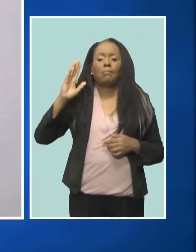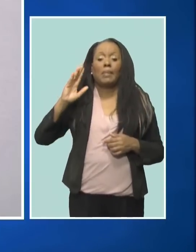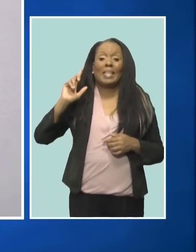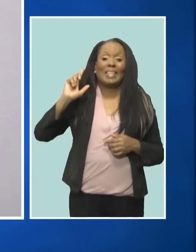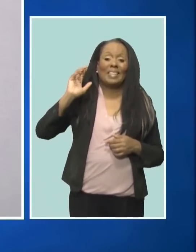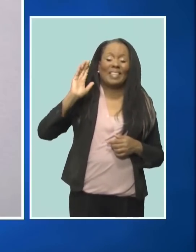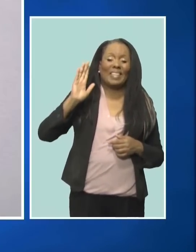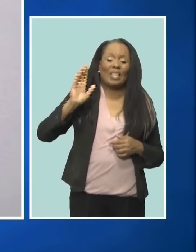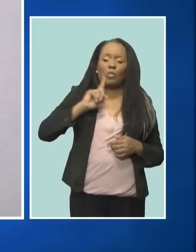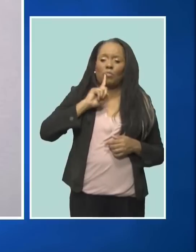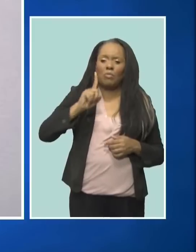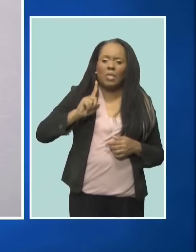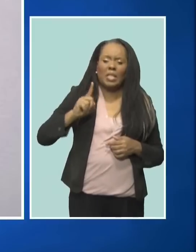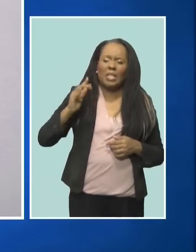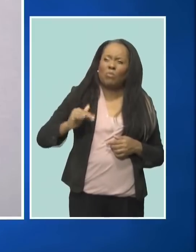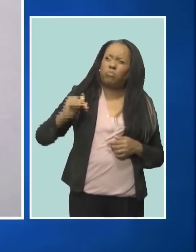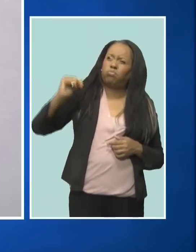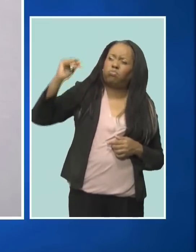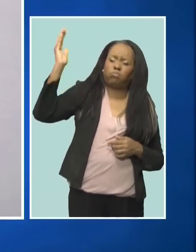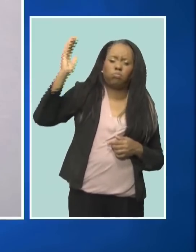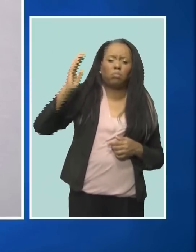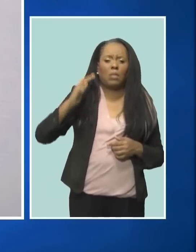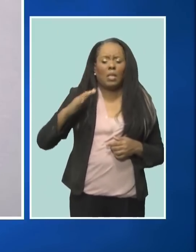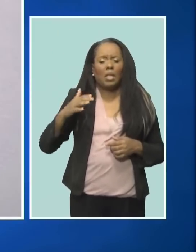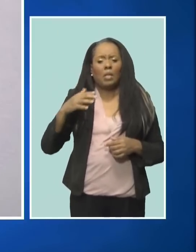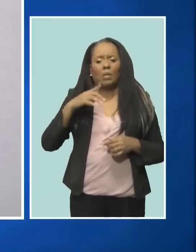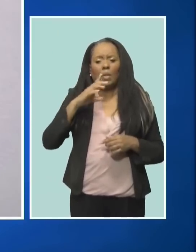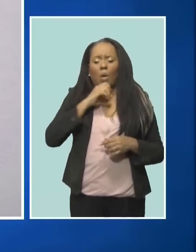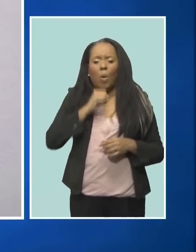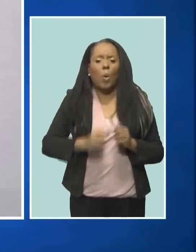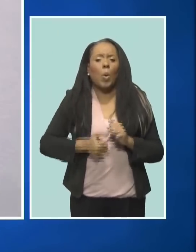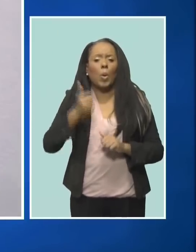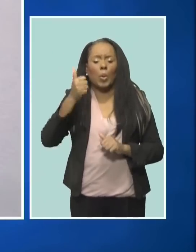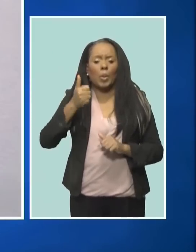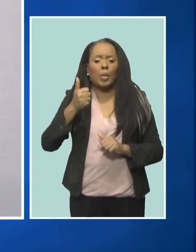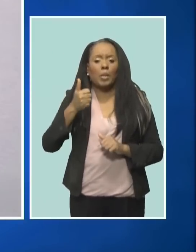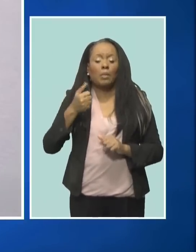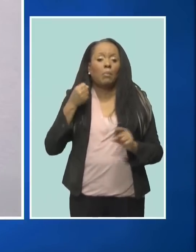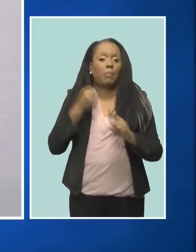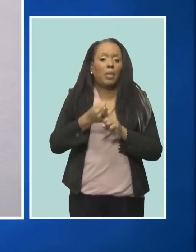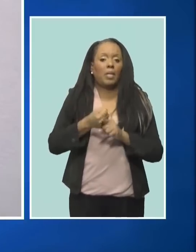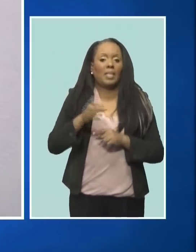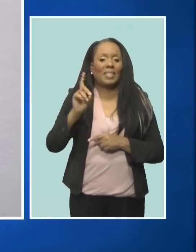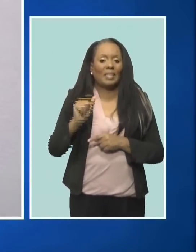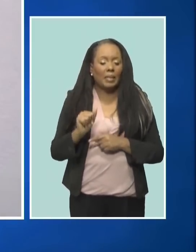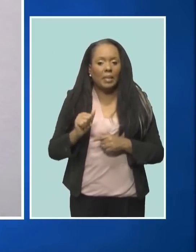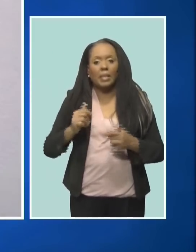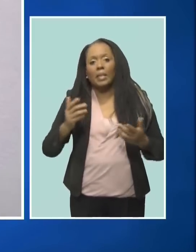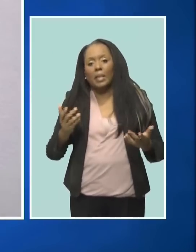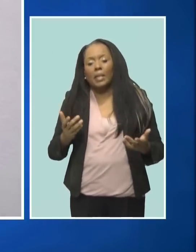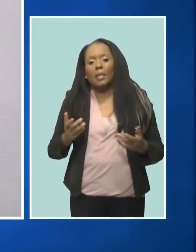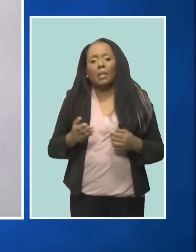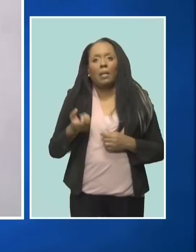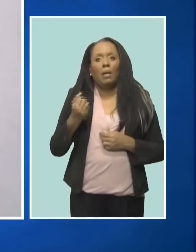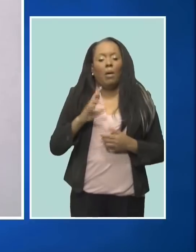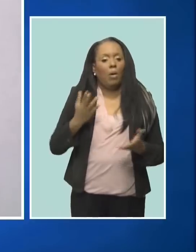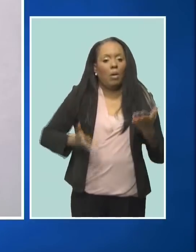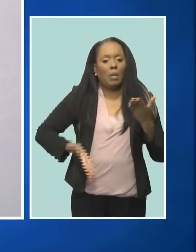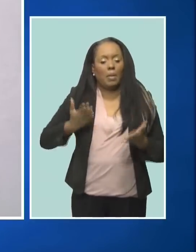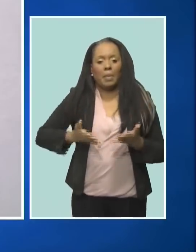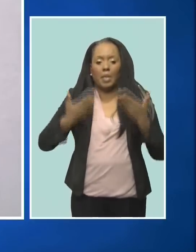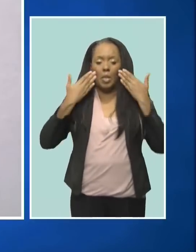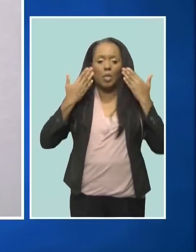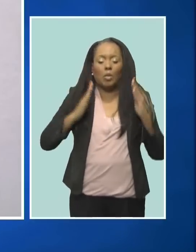has a prognosis that can either unfortunately shorten life expectancy or have certainty about expenses that